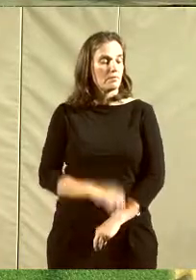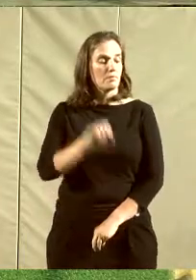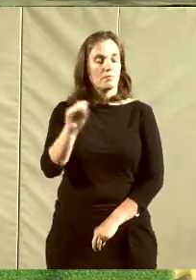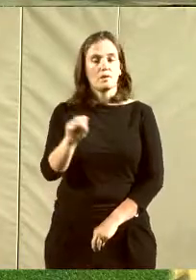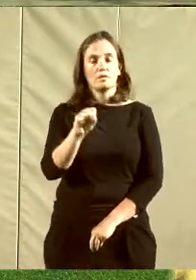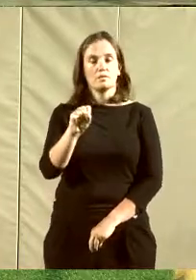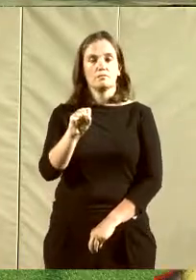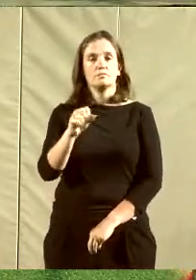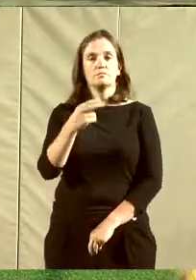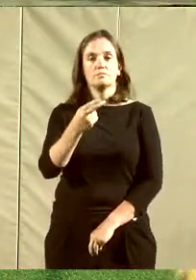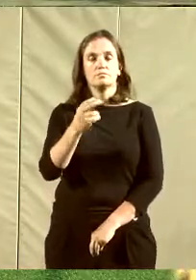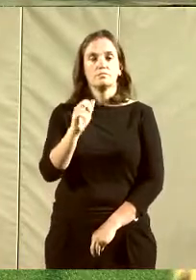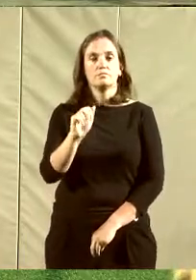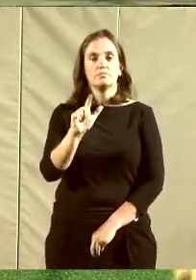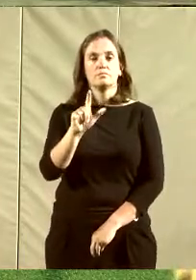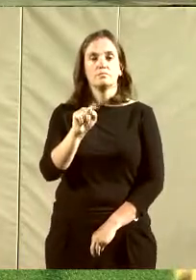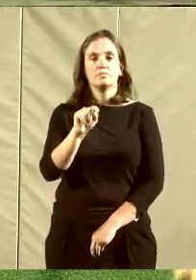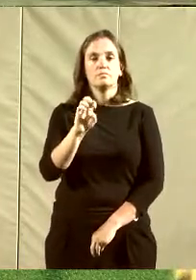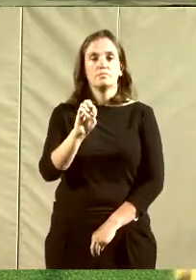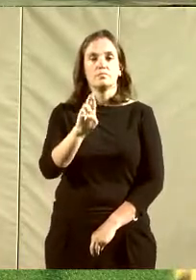Sean Michael Halter.